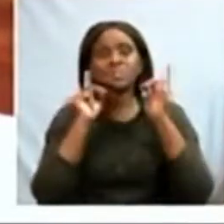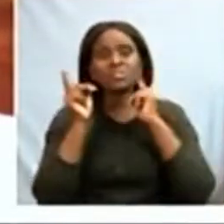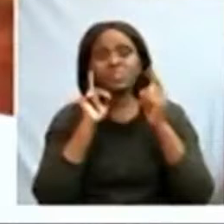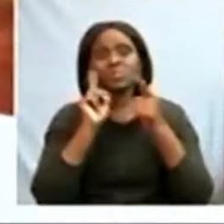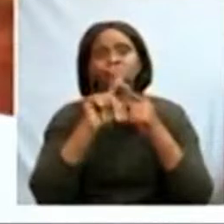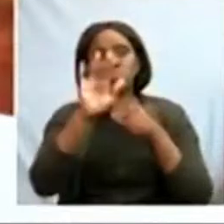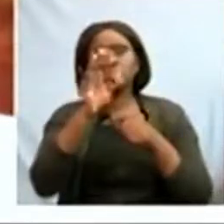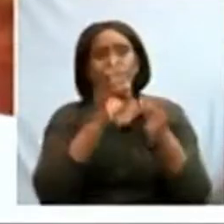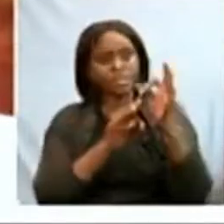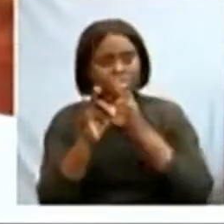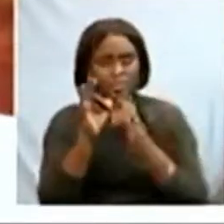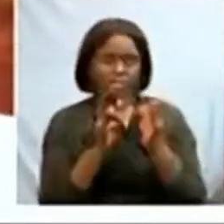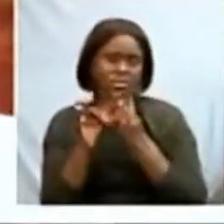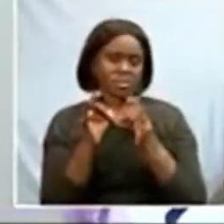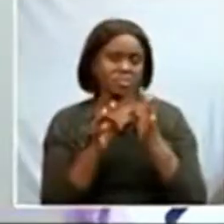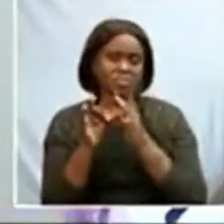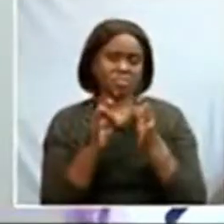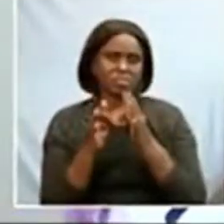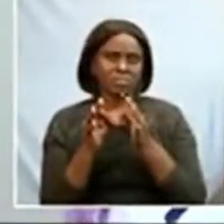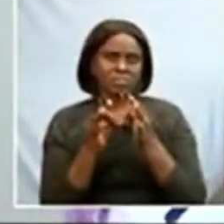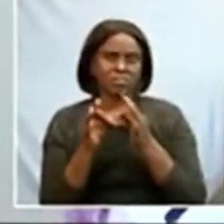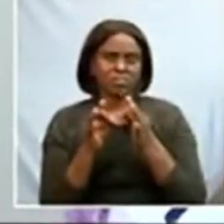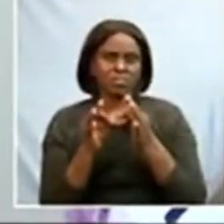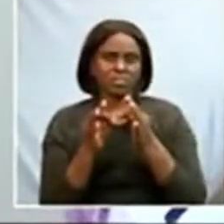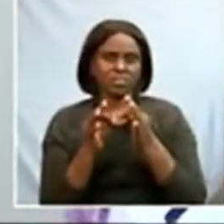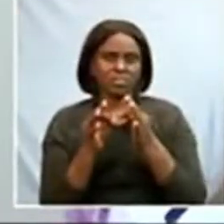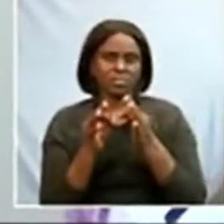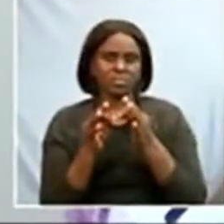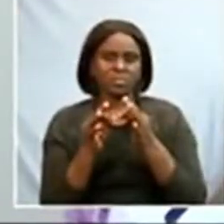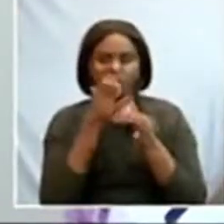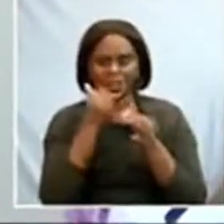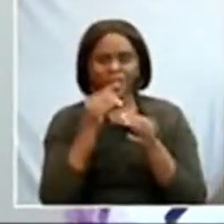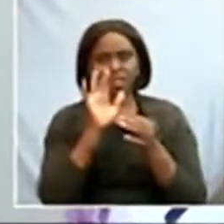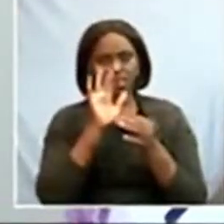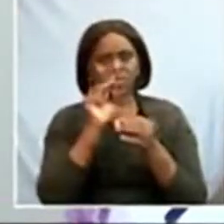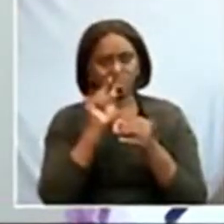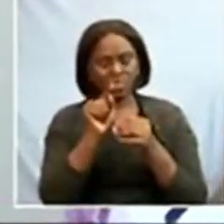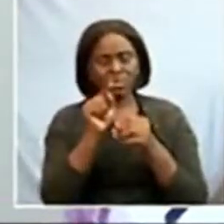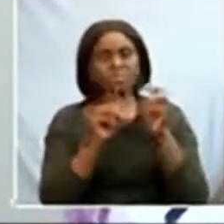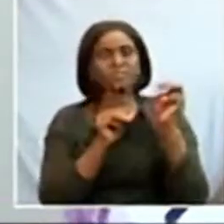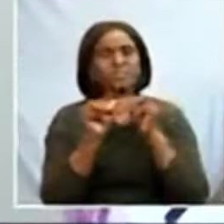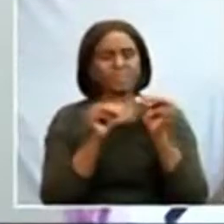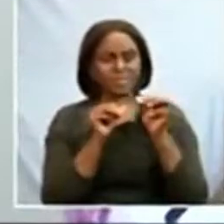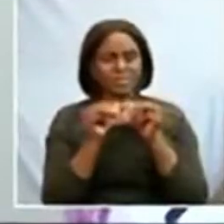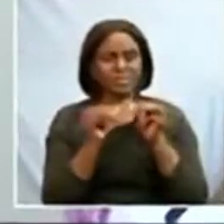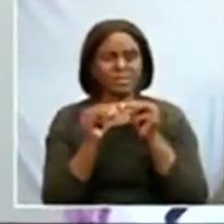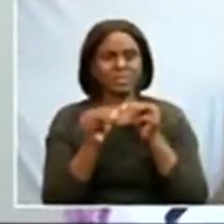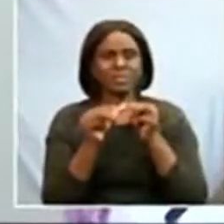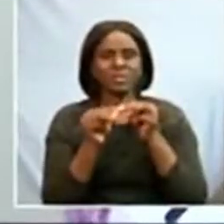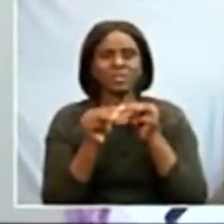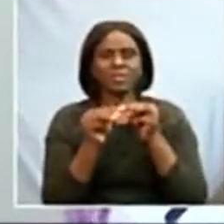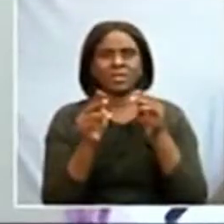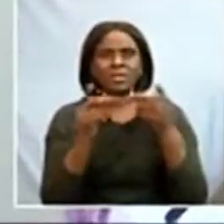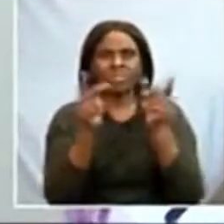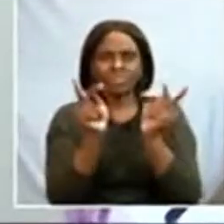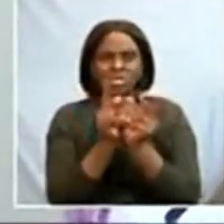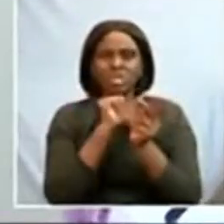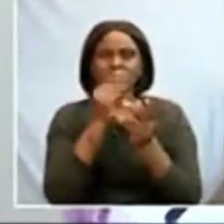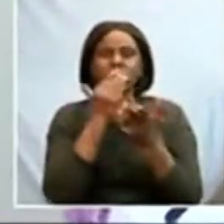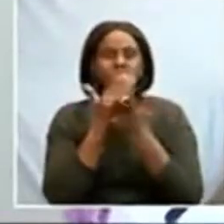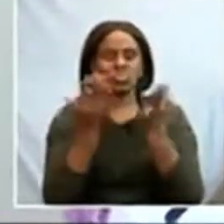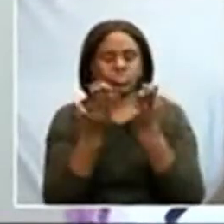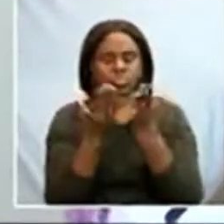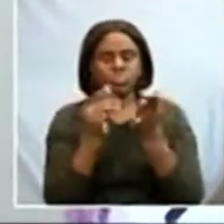to your submissions, should be putting the management into an awkward position.